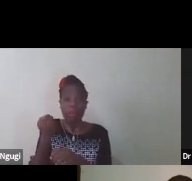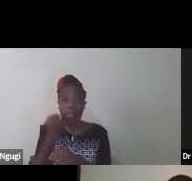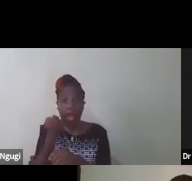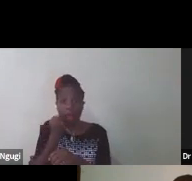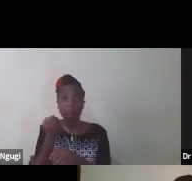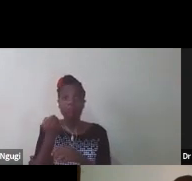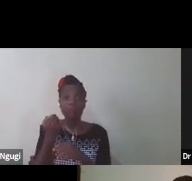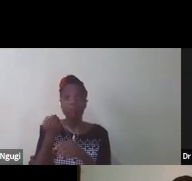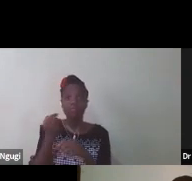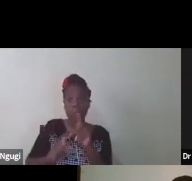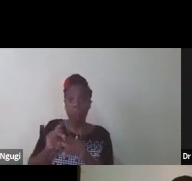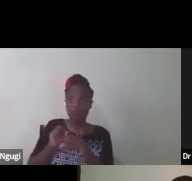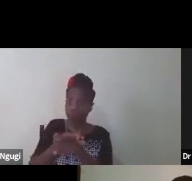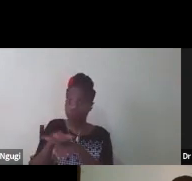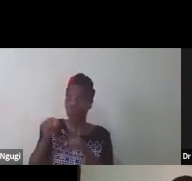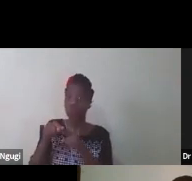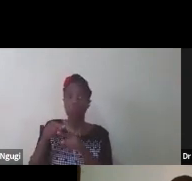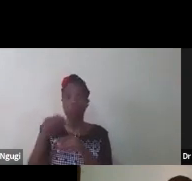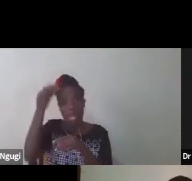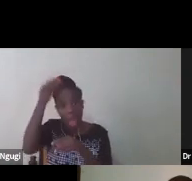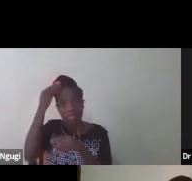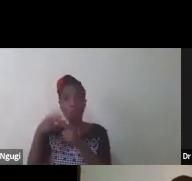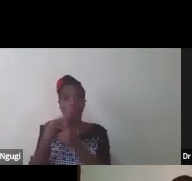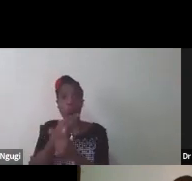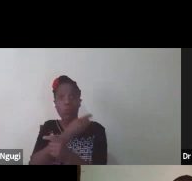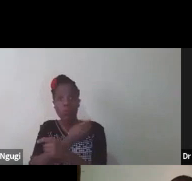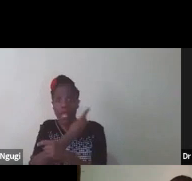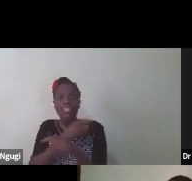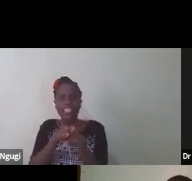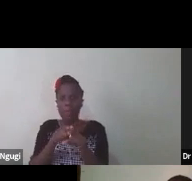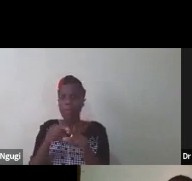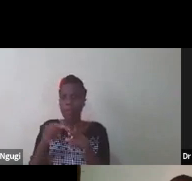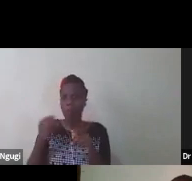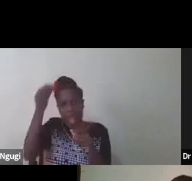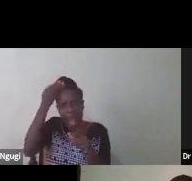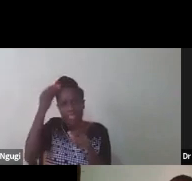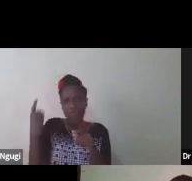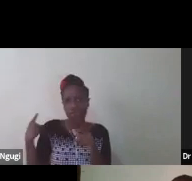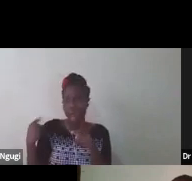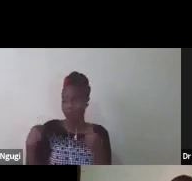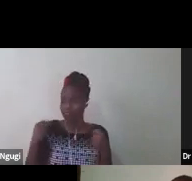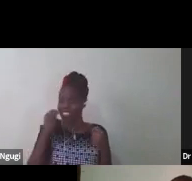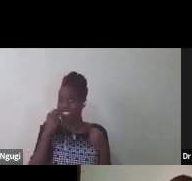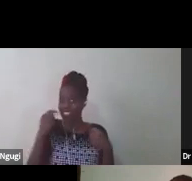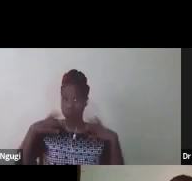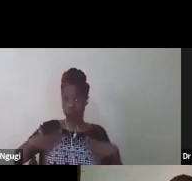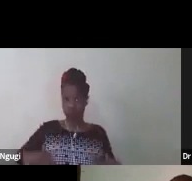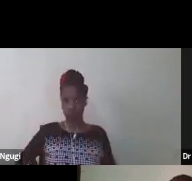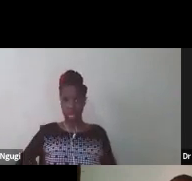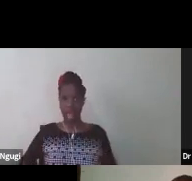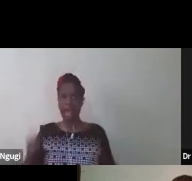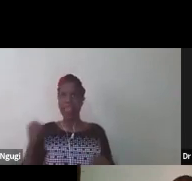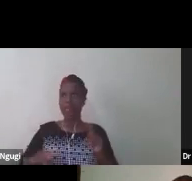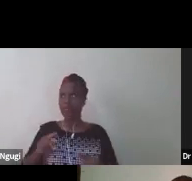just doing their work, walking into an area wearing their hazmat suits and all this. They also receive some certain